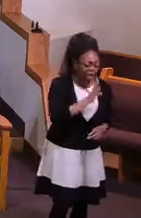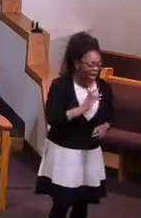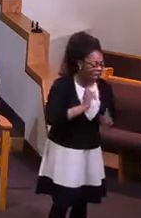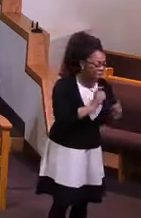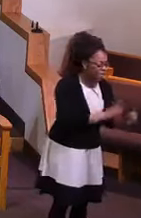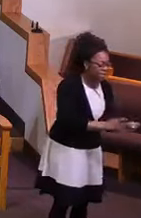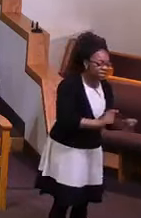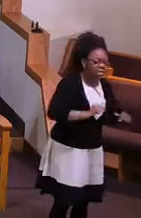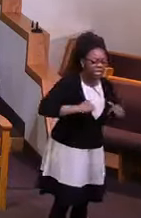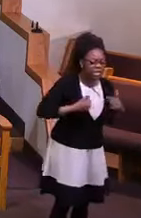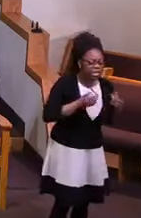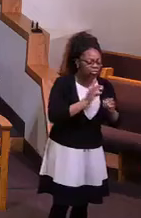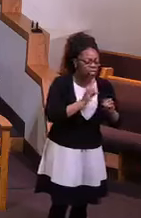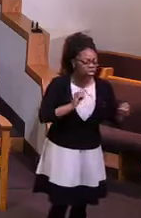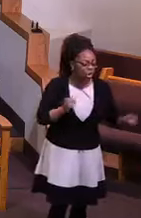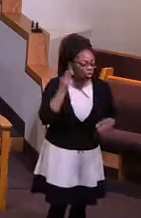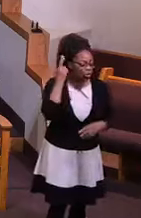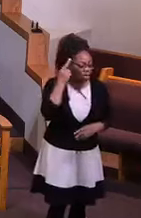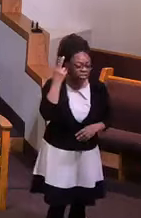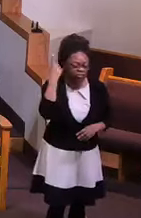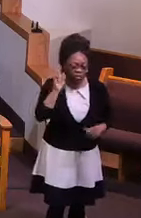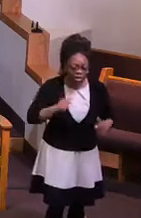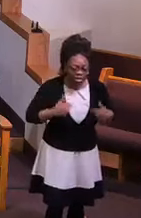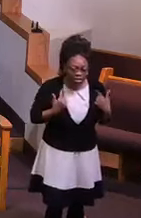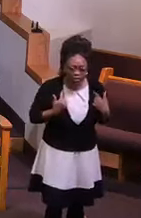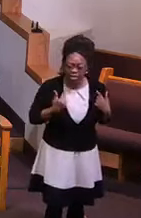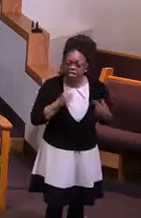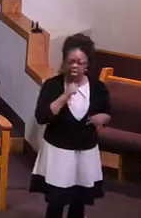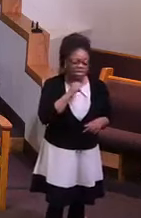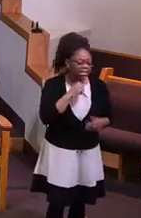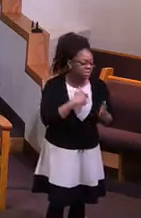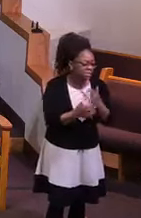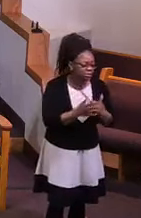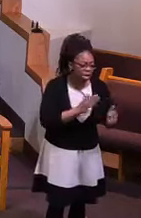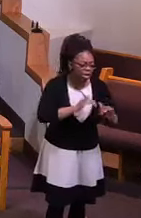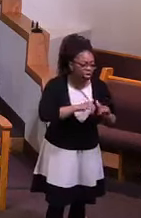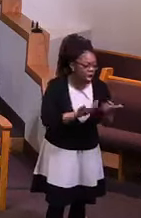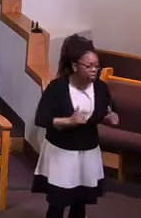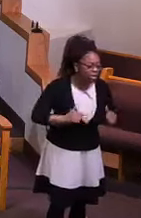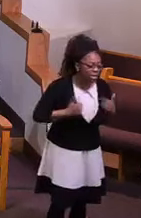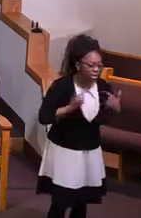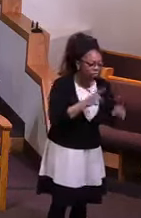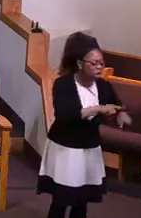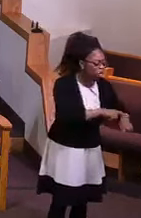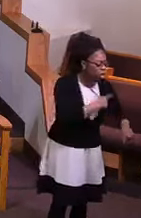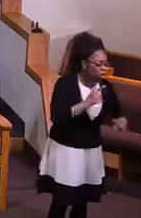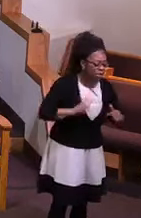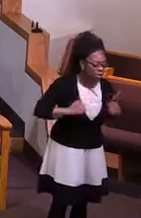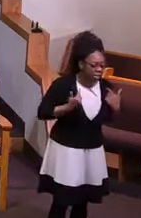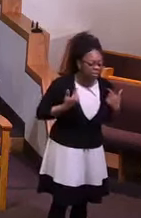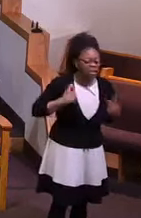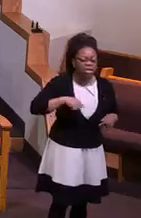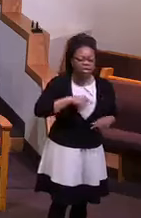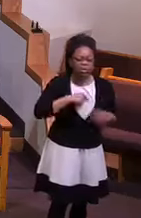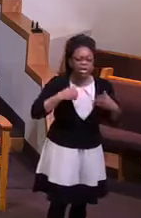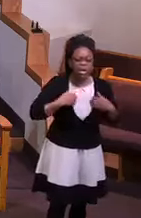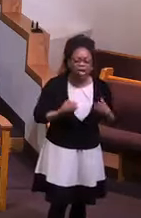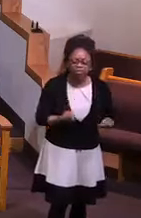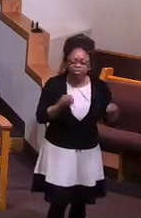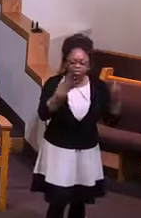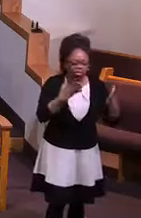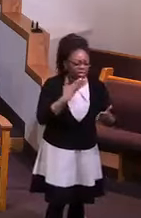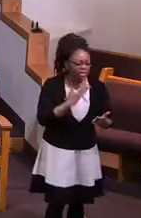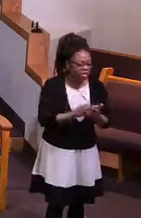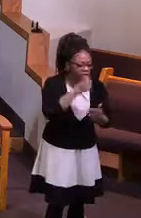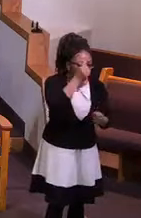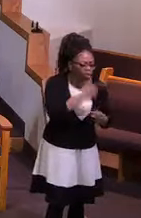peace and purpose for living. Therefore, it didn't matter how he lived, nor how long he lived. And we had too many good brothers